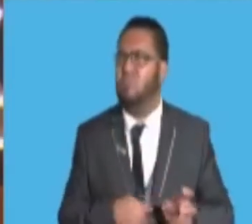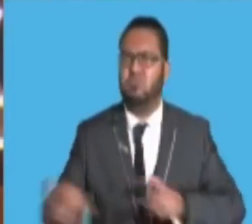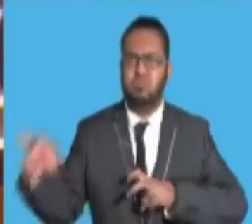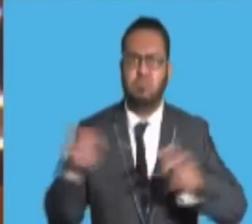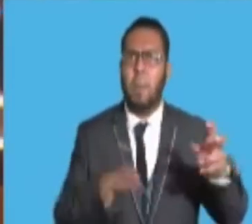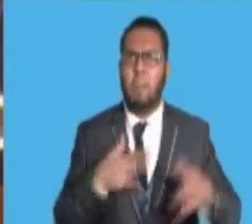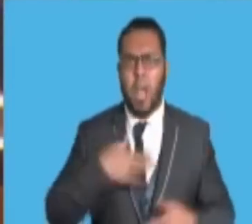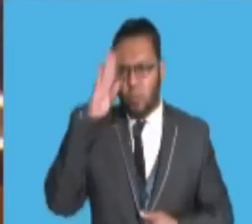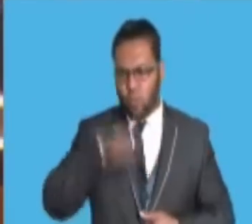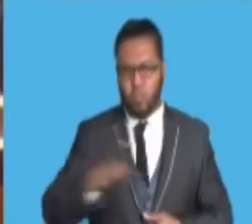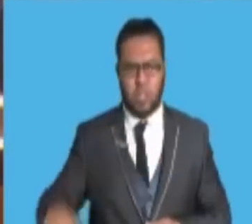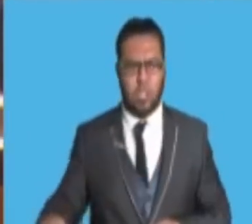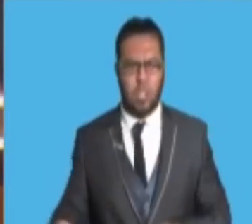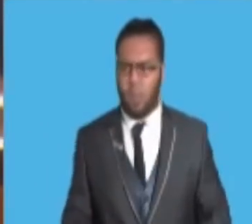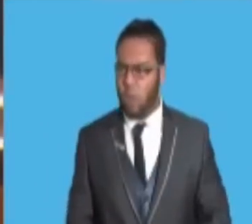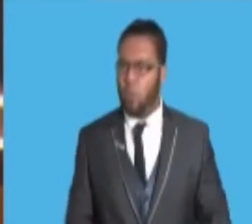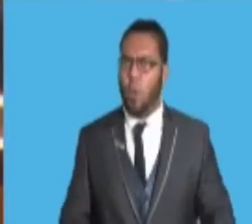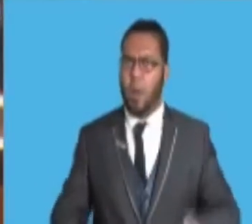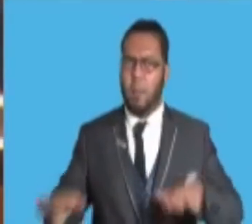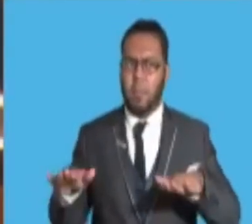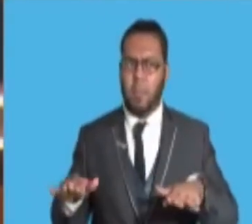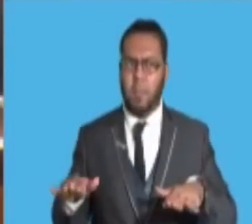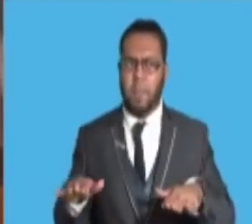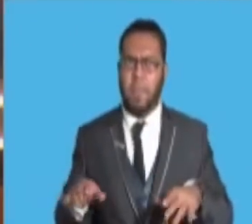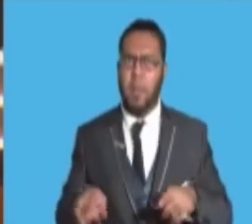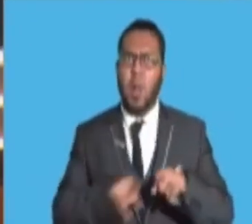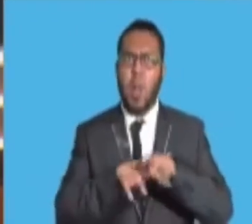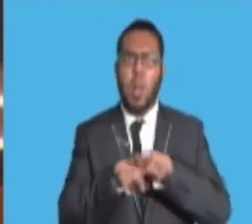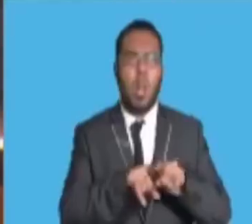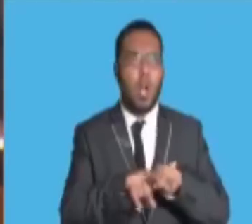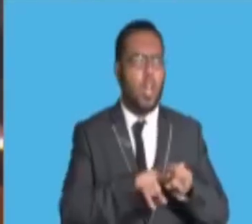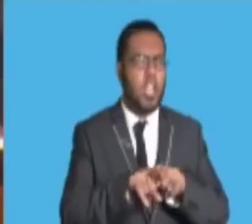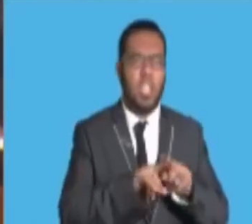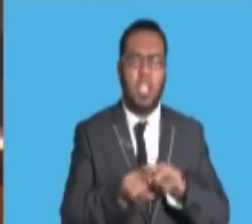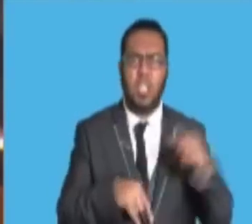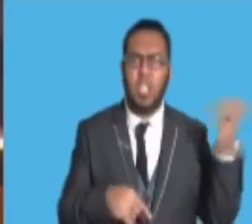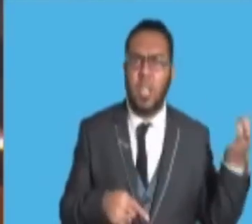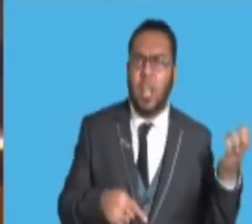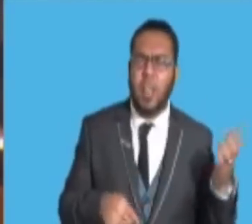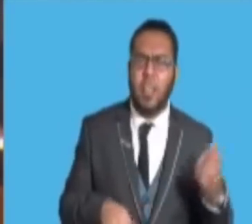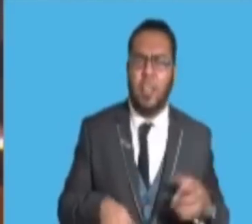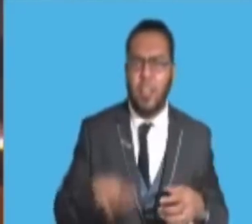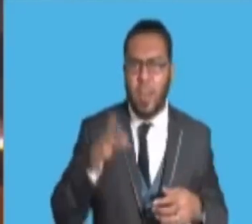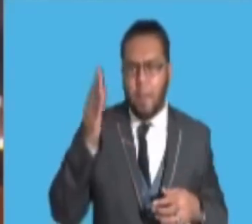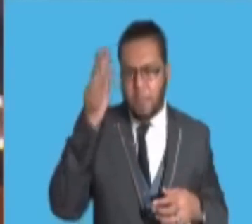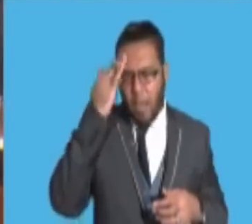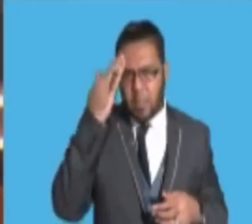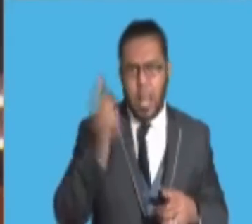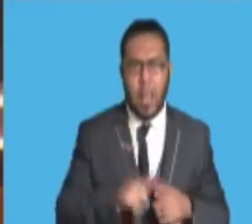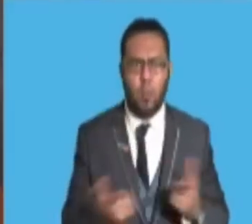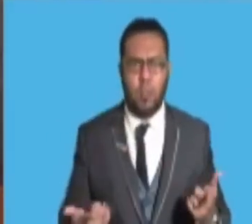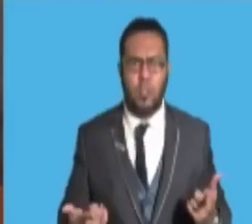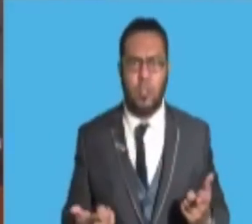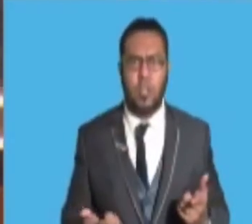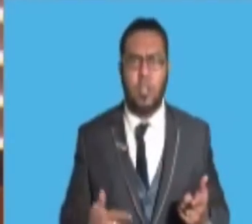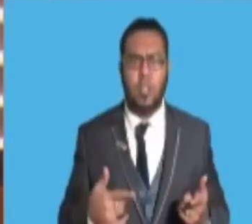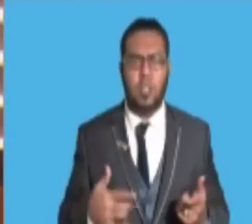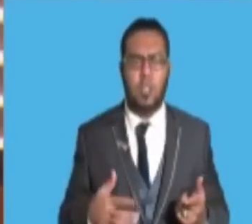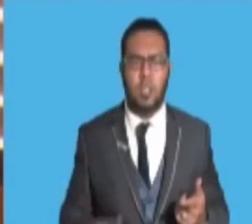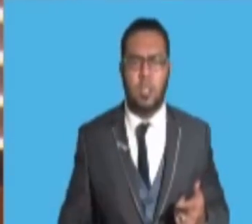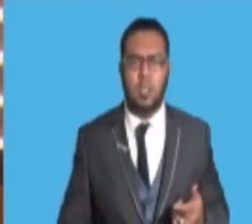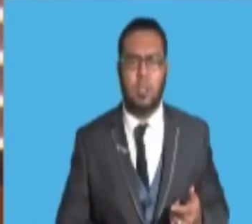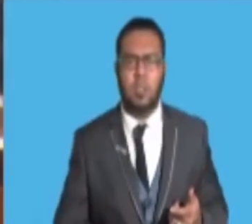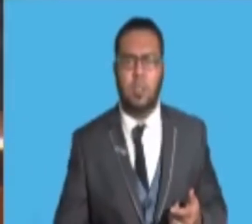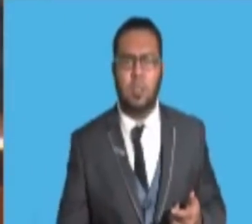children, they grow up learning their mother's dialect of Nakoro Sule, Naitasiri. And so they are Mualans who speak